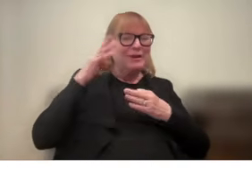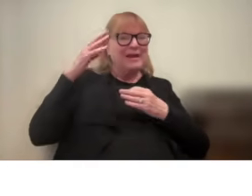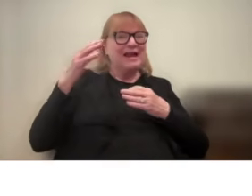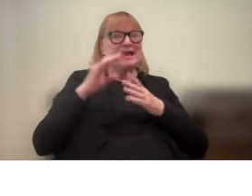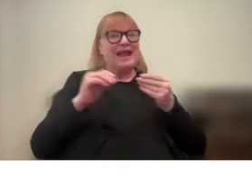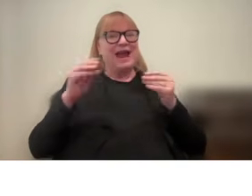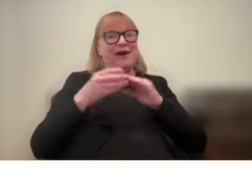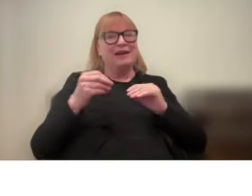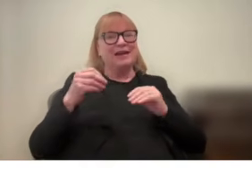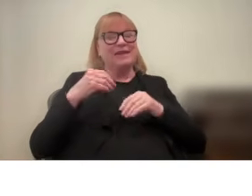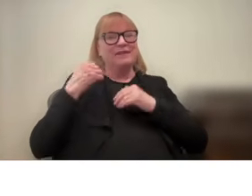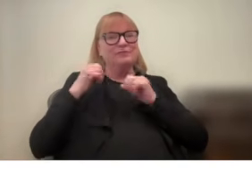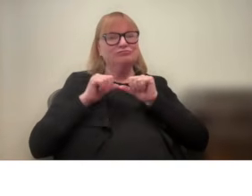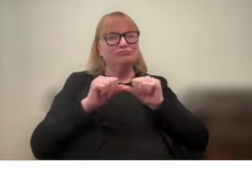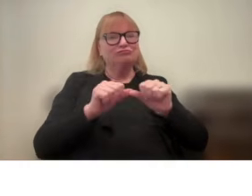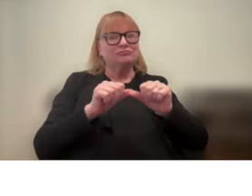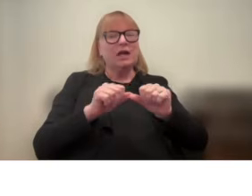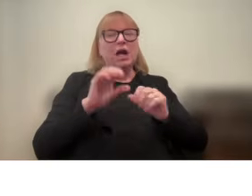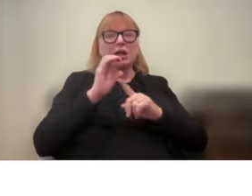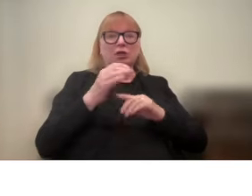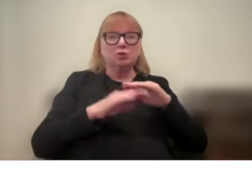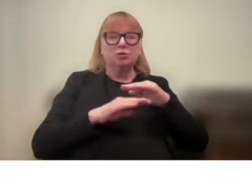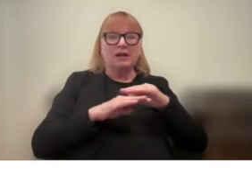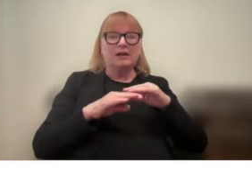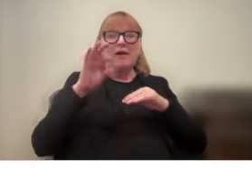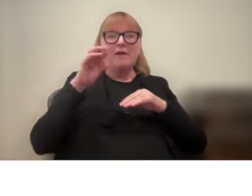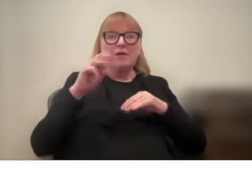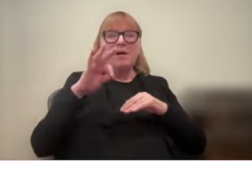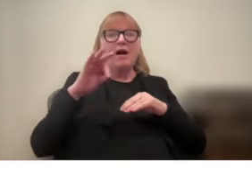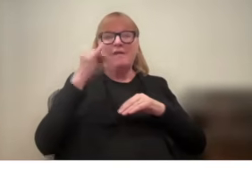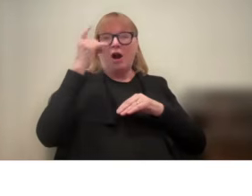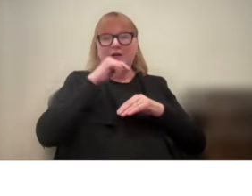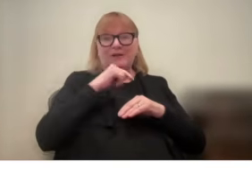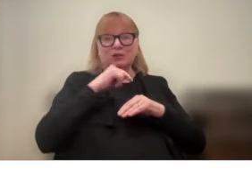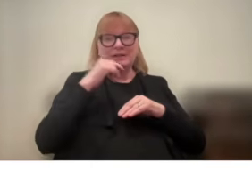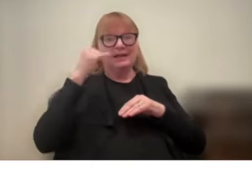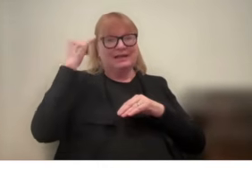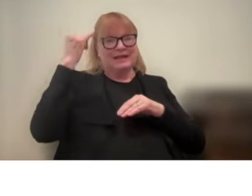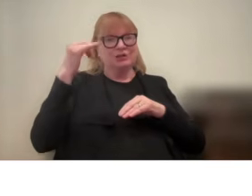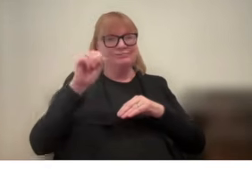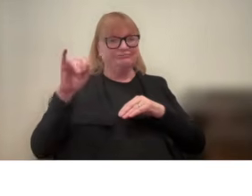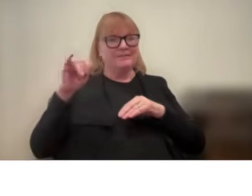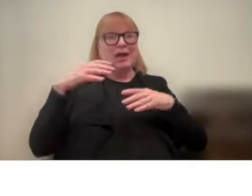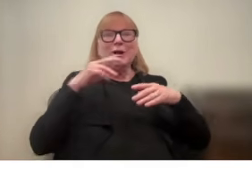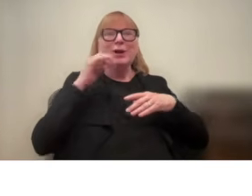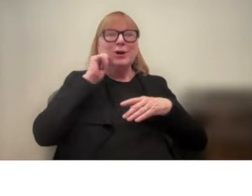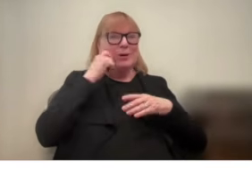a narrative-driven, culturally grounded form of artificial intelligence. It's a very cool